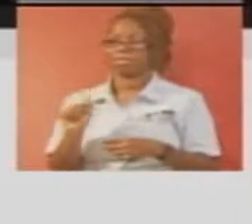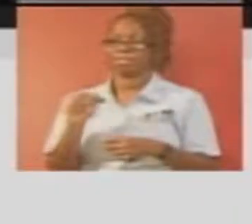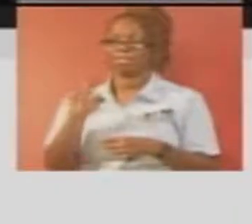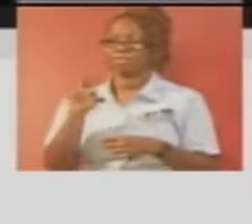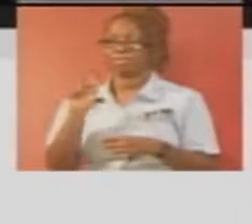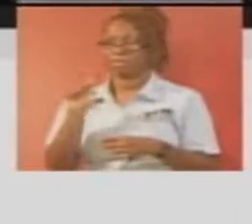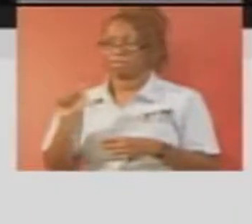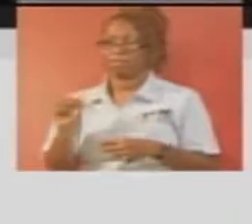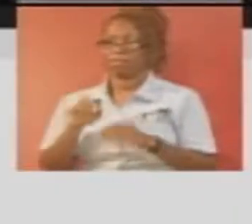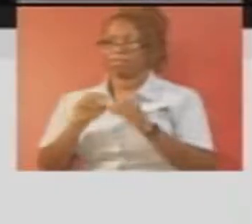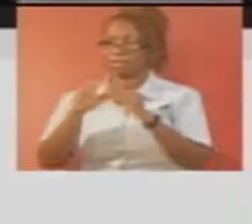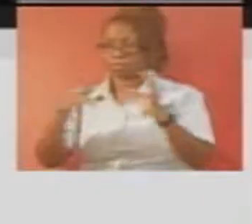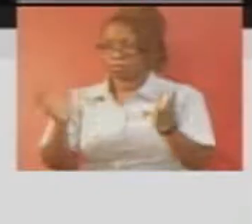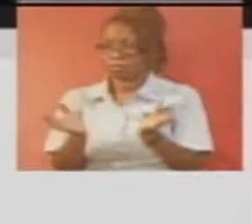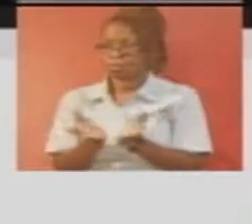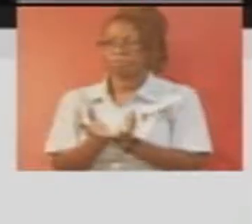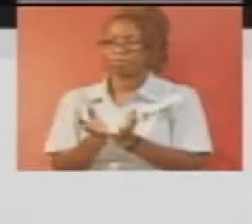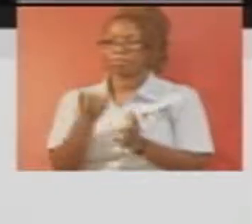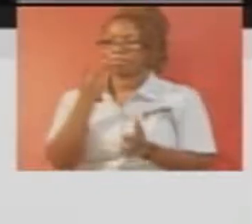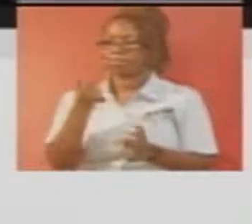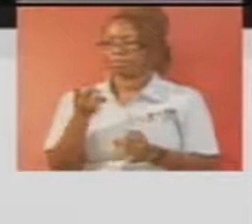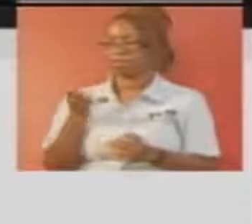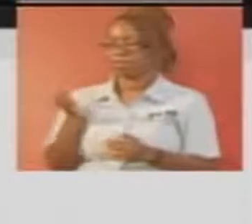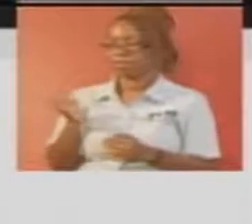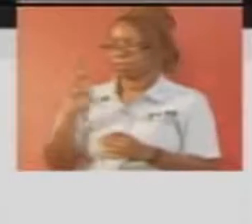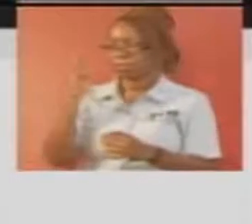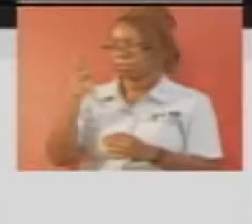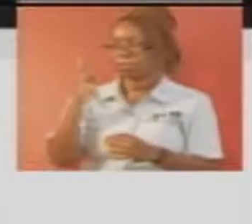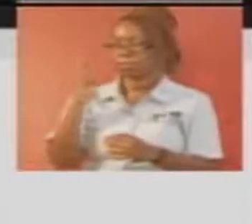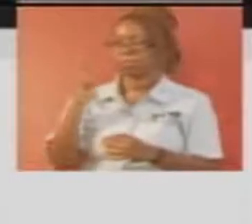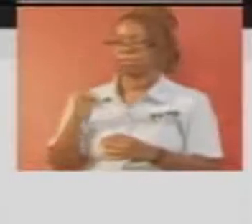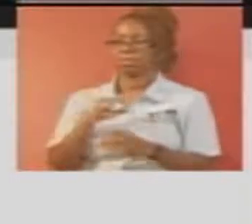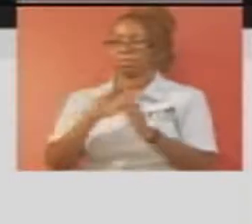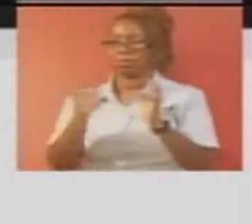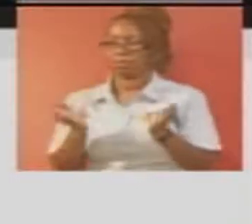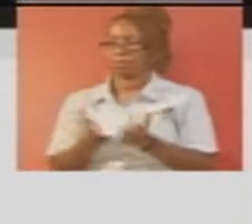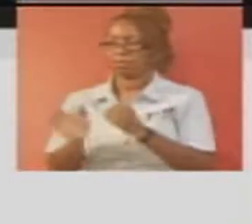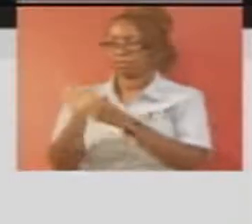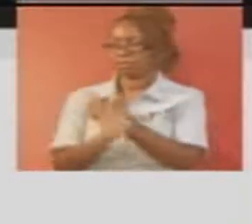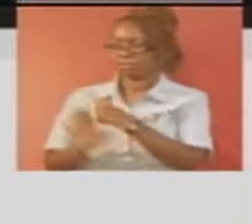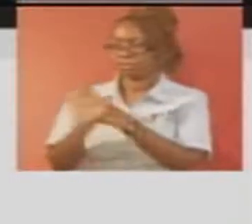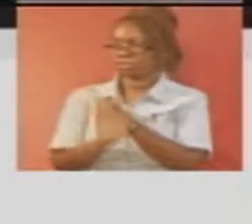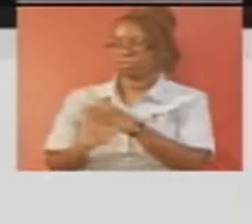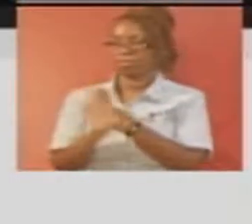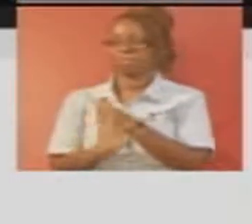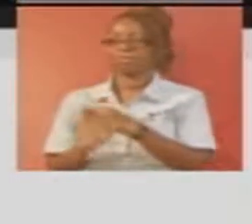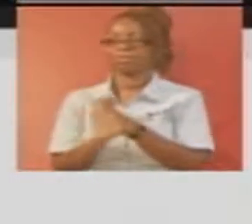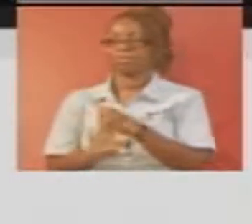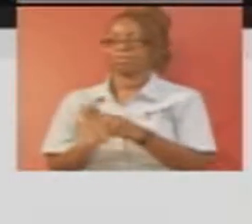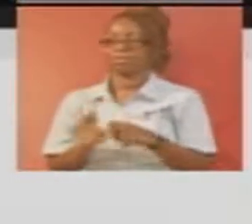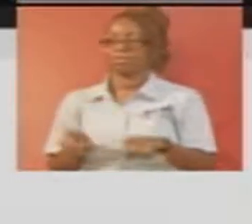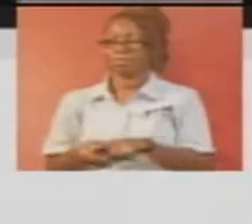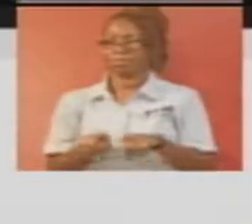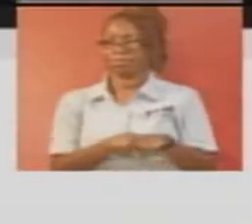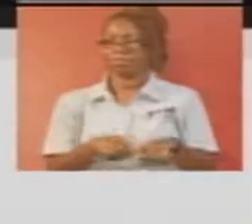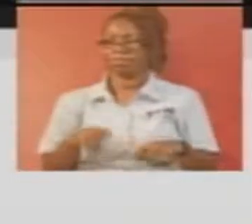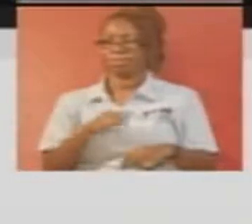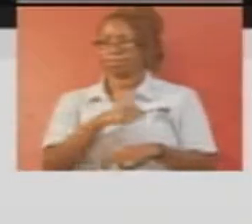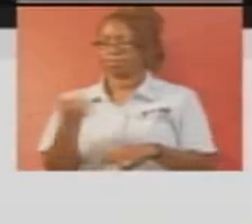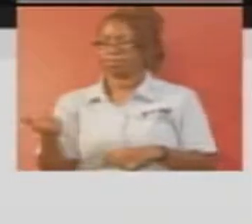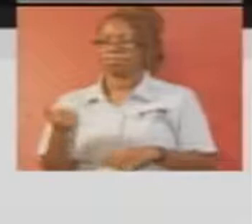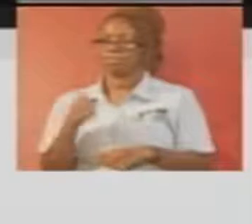SARS-CoV-2 virus. As I said, that's the virus that causes COVID-19. They also have a lipid envelope around them, so they have an additional